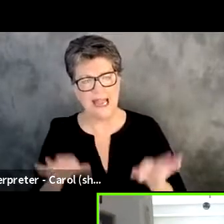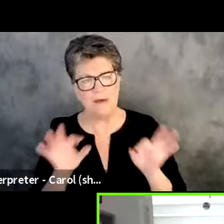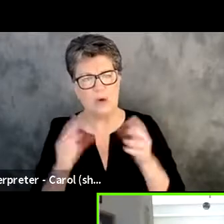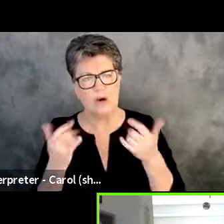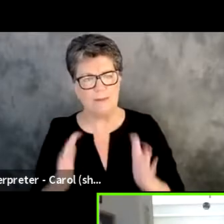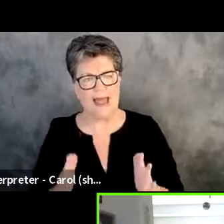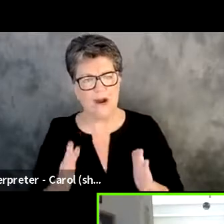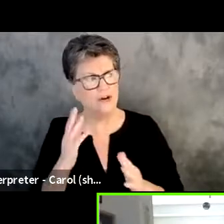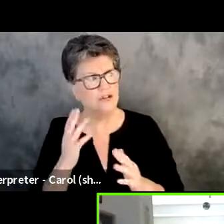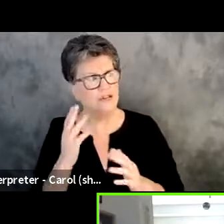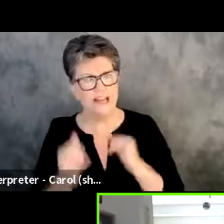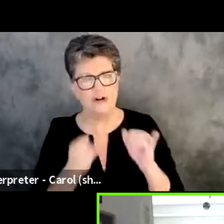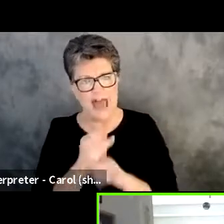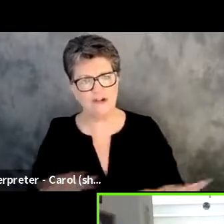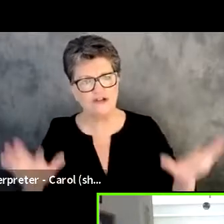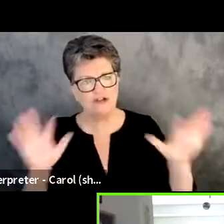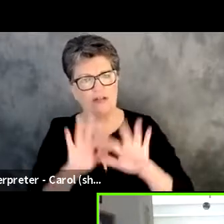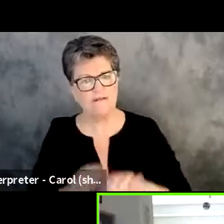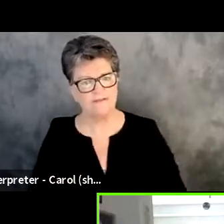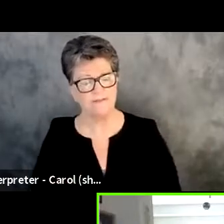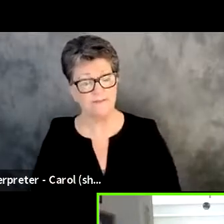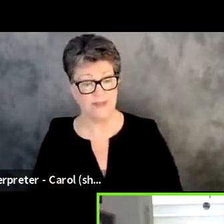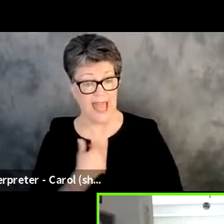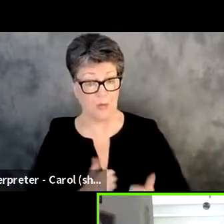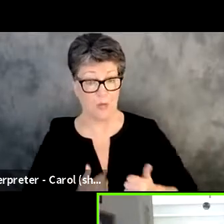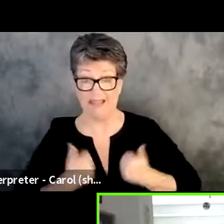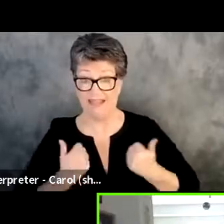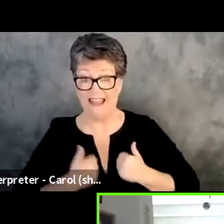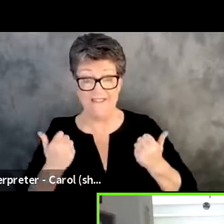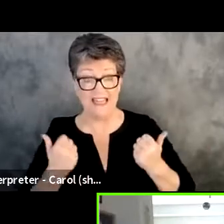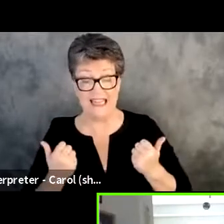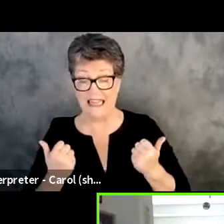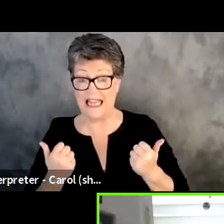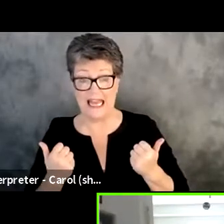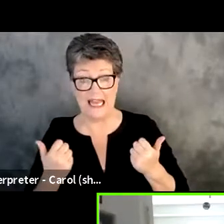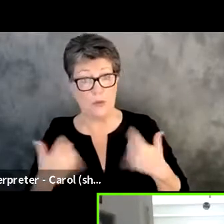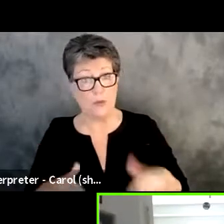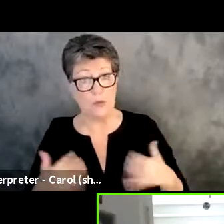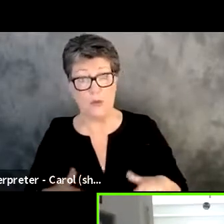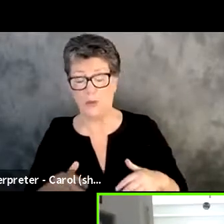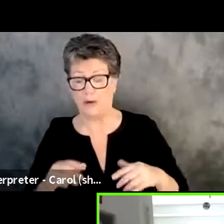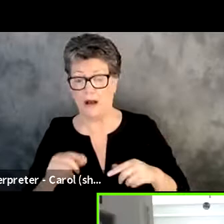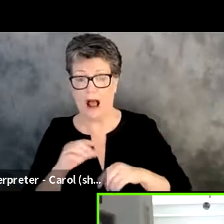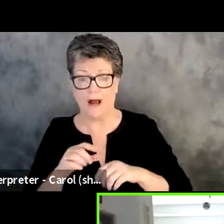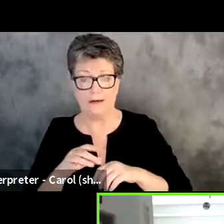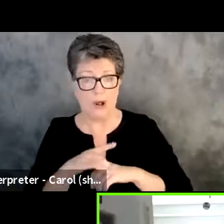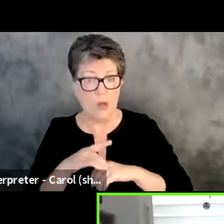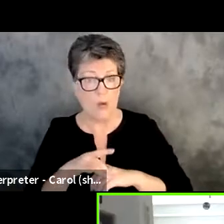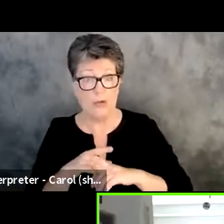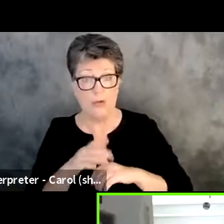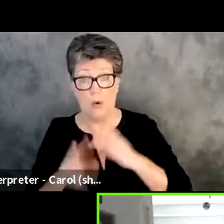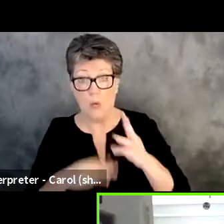international stage. And we're living in an ever-growing globalized world. So, I mean, that's